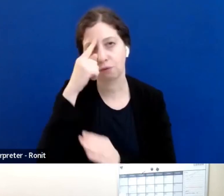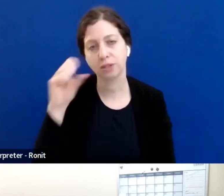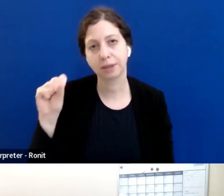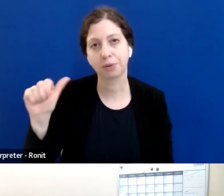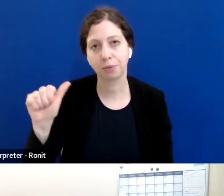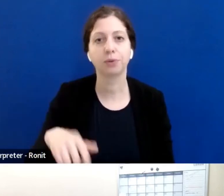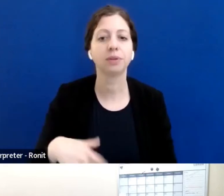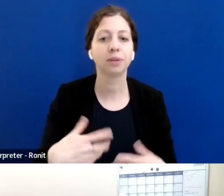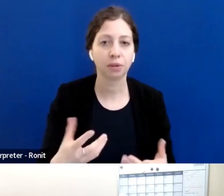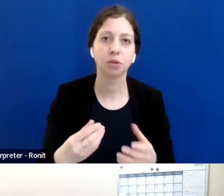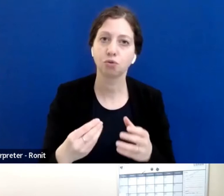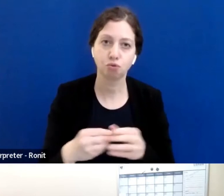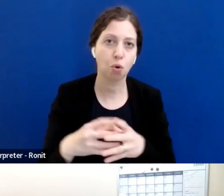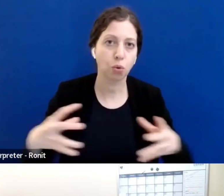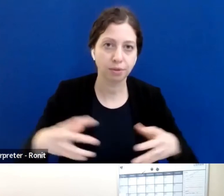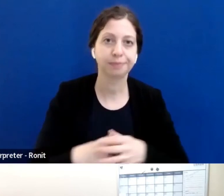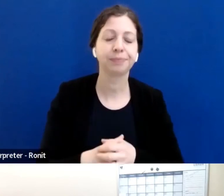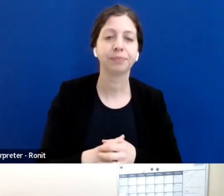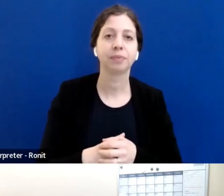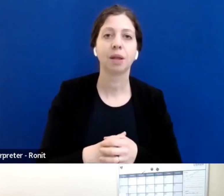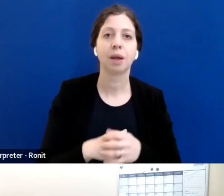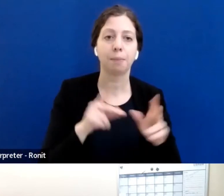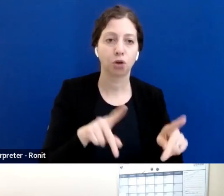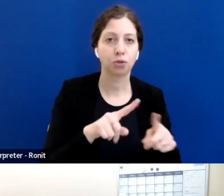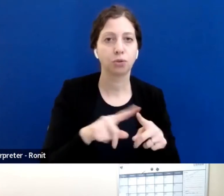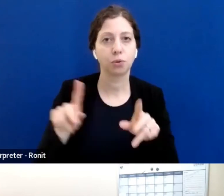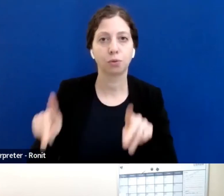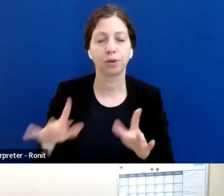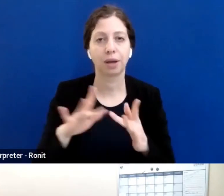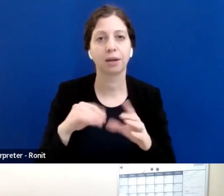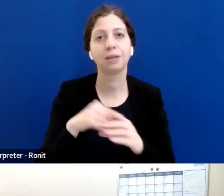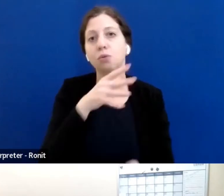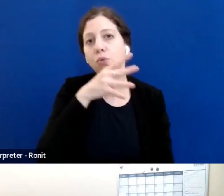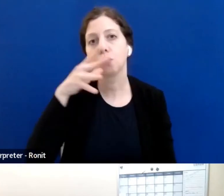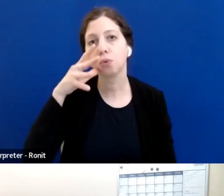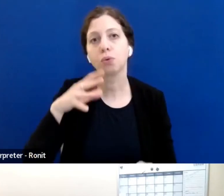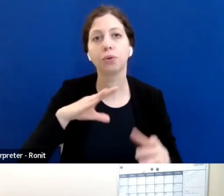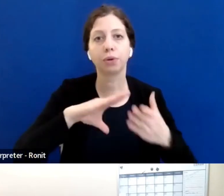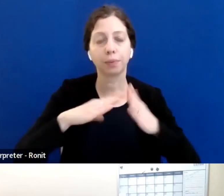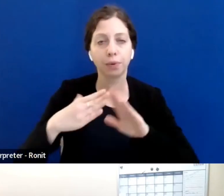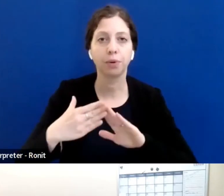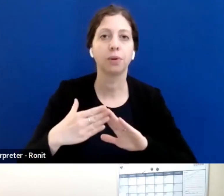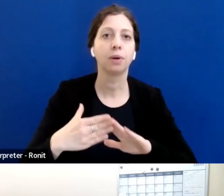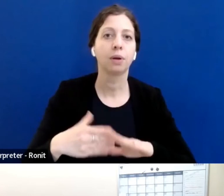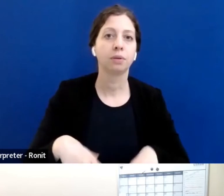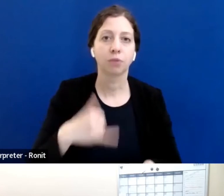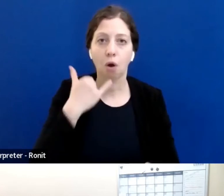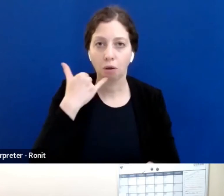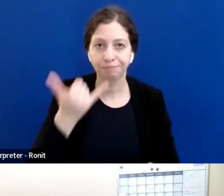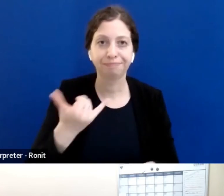grows. But person-to-person contact in the rural communities, picking up the phone and making a